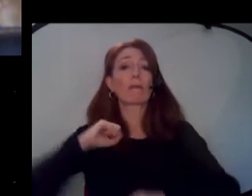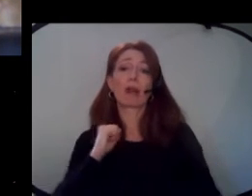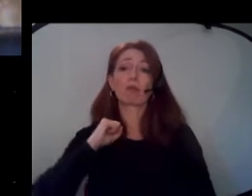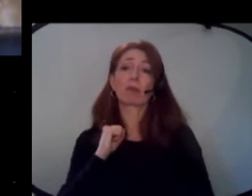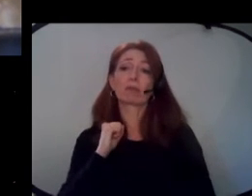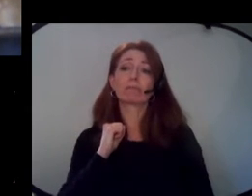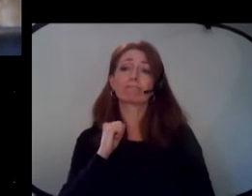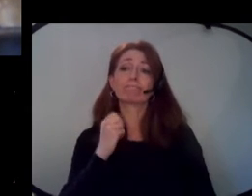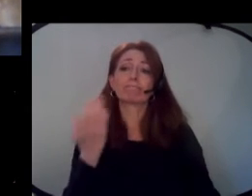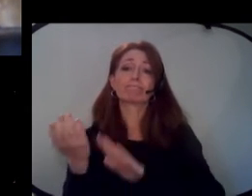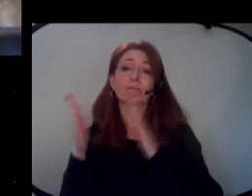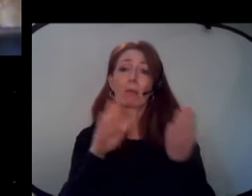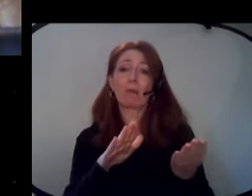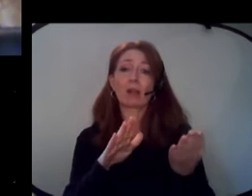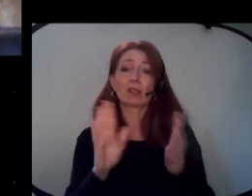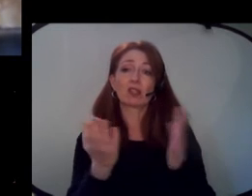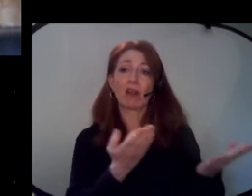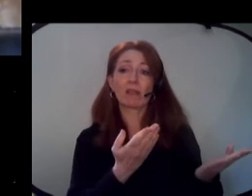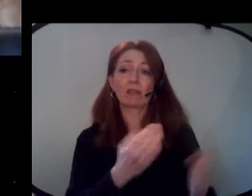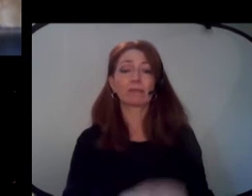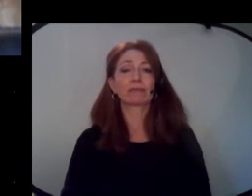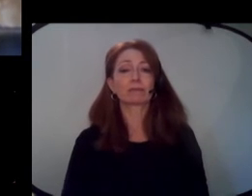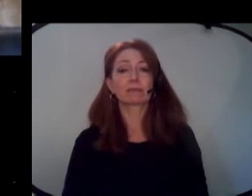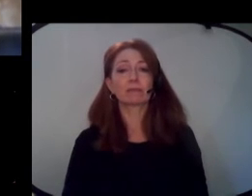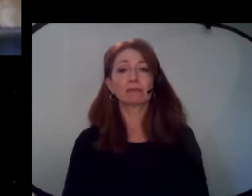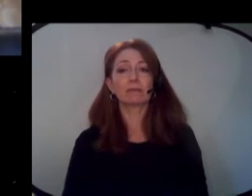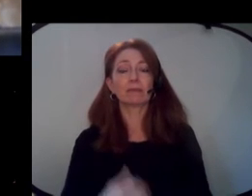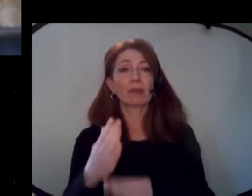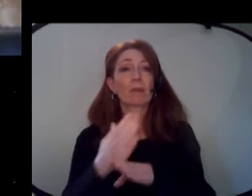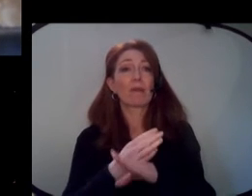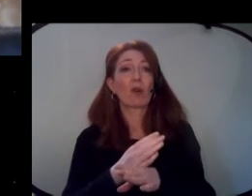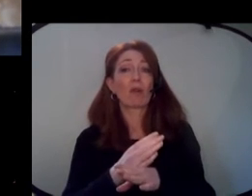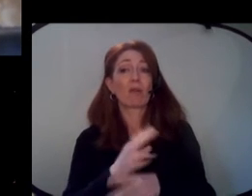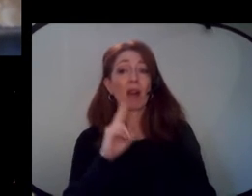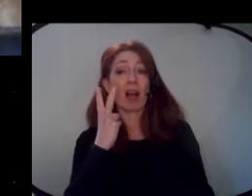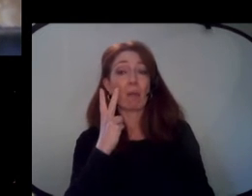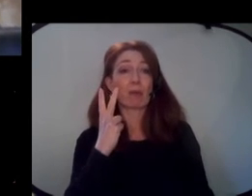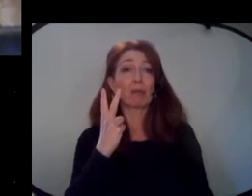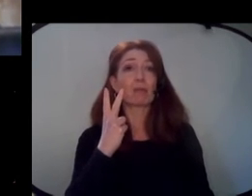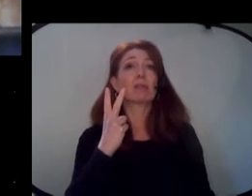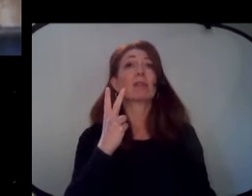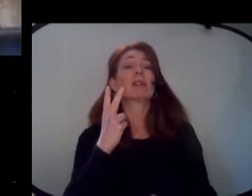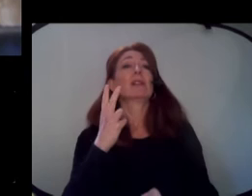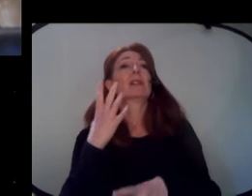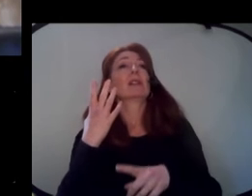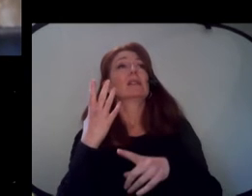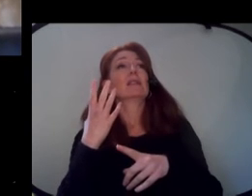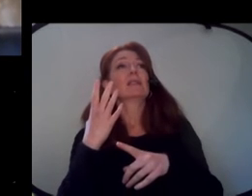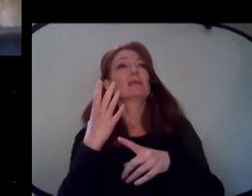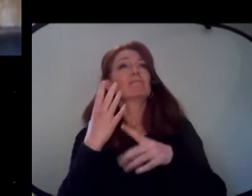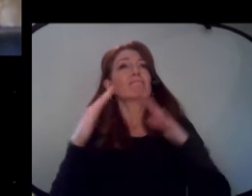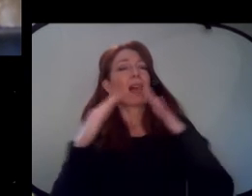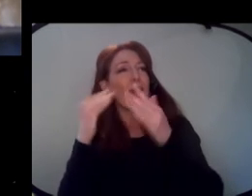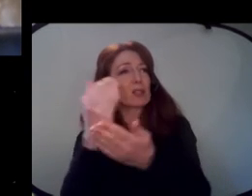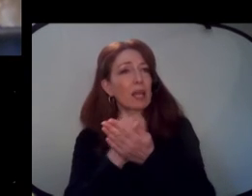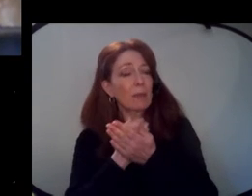Now, before we get on with the first event, there are just a couple of points of housekeeping to note. Using the menu above, you can provide feedback on the event and